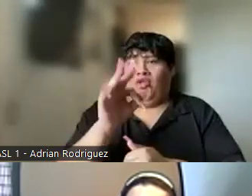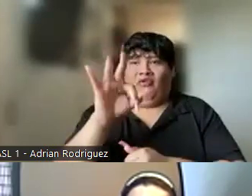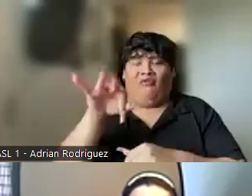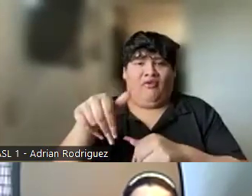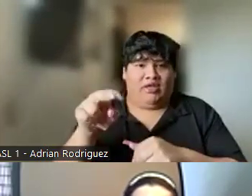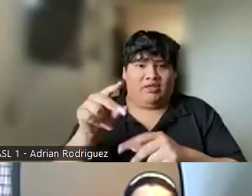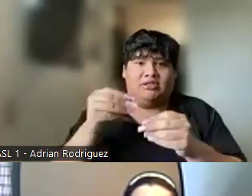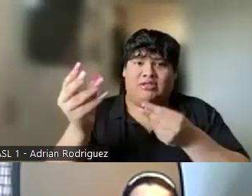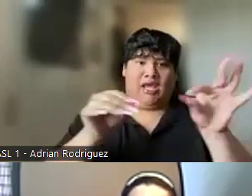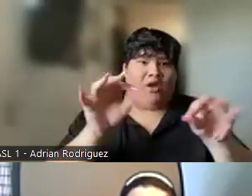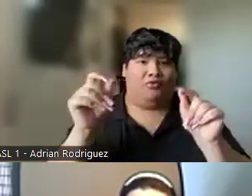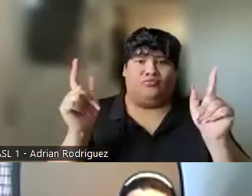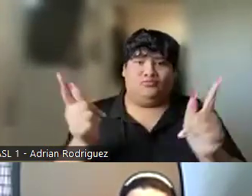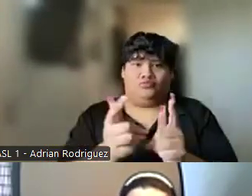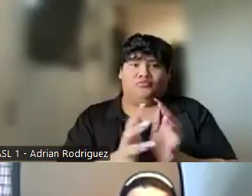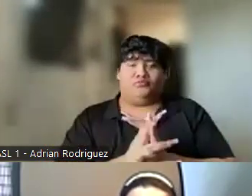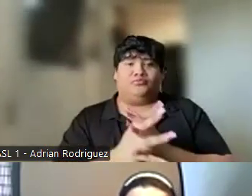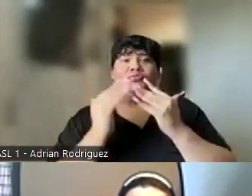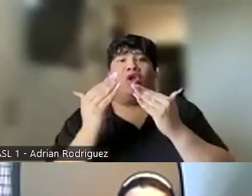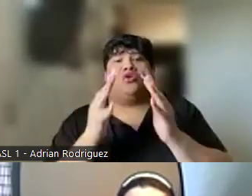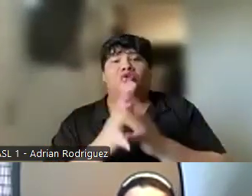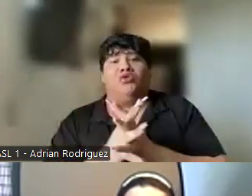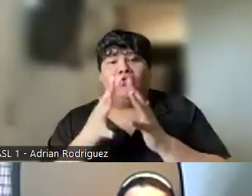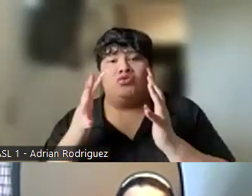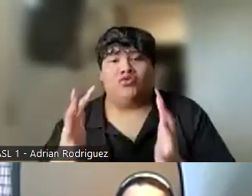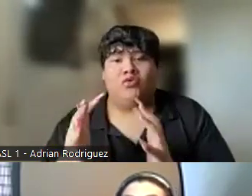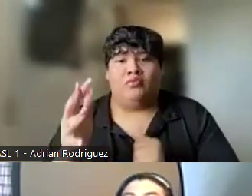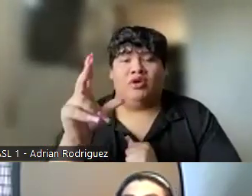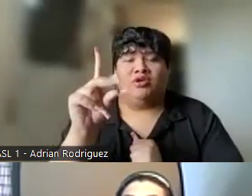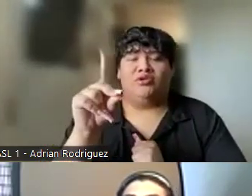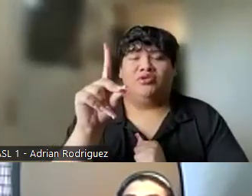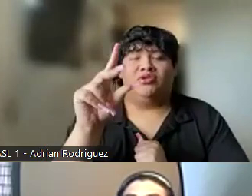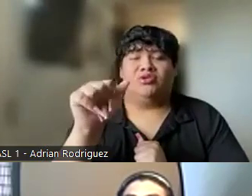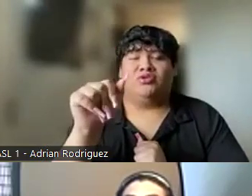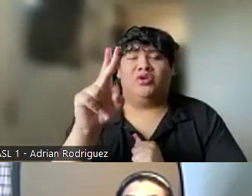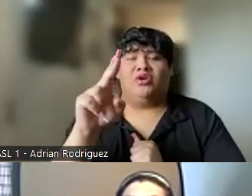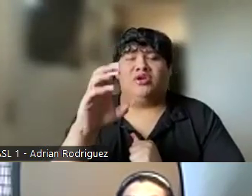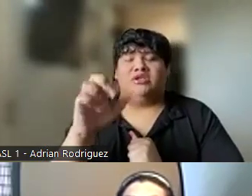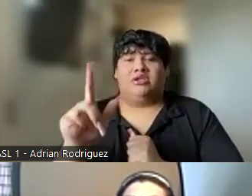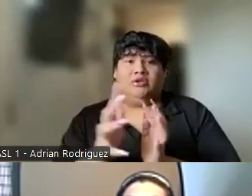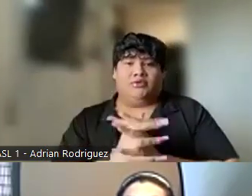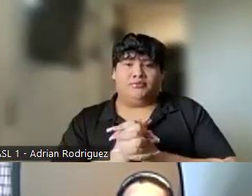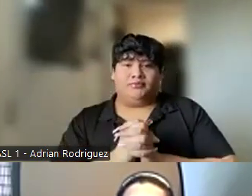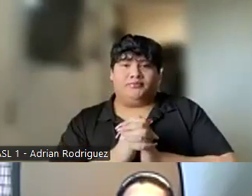possible. Thank you so much, Darcy, and I really appreciate your answer. Thank you.